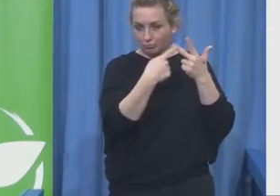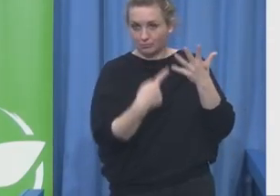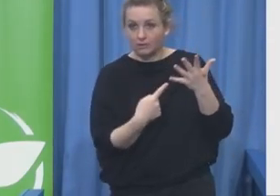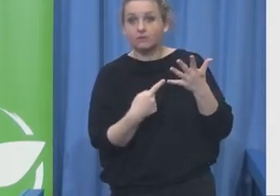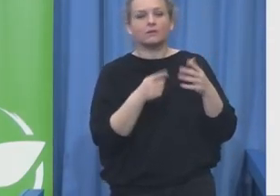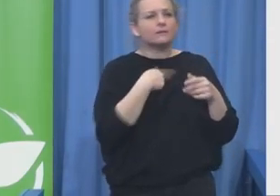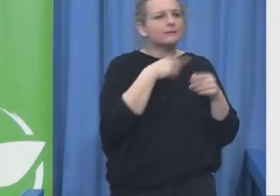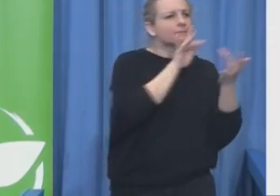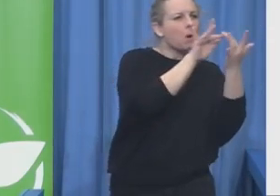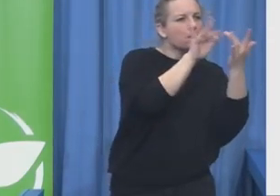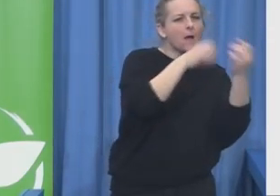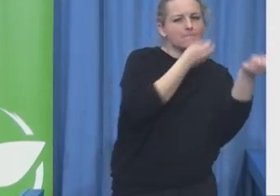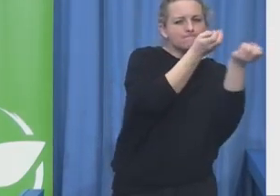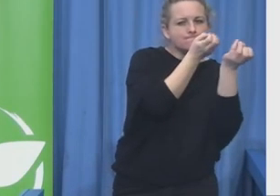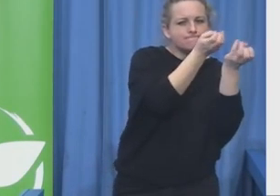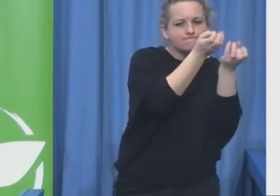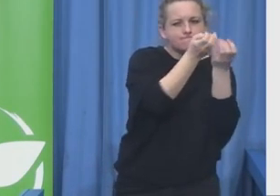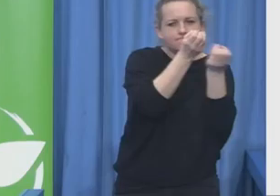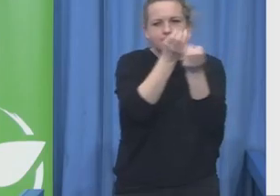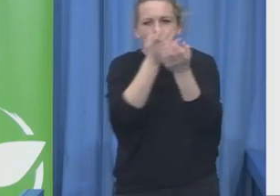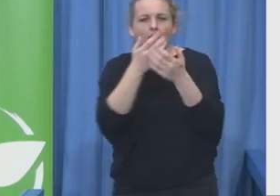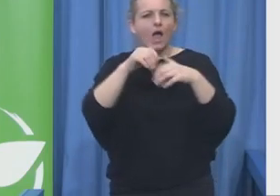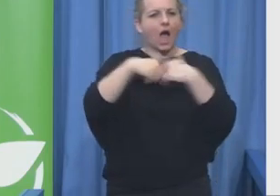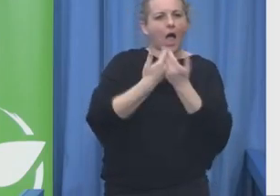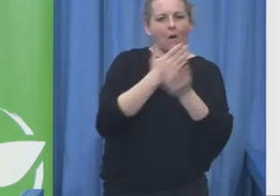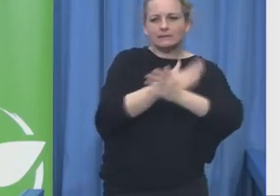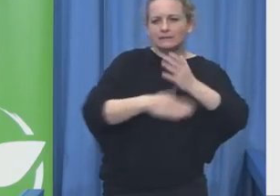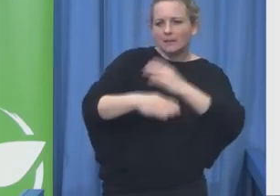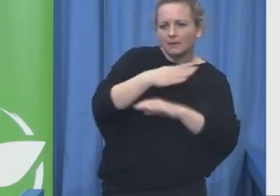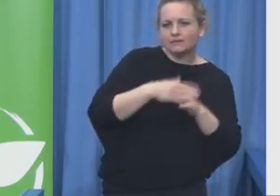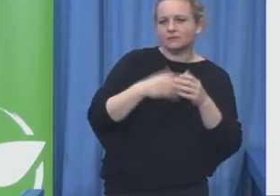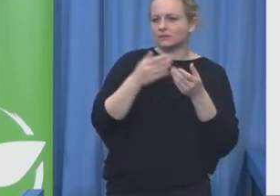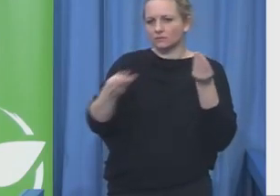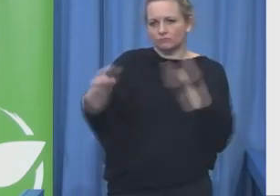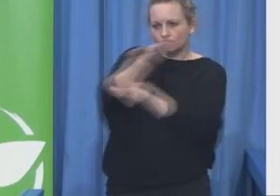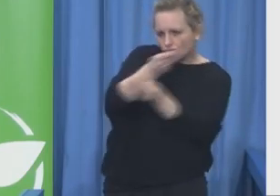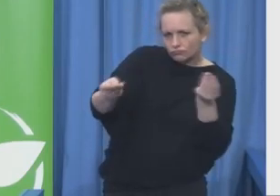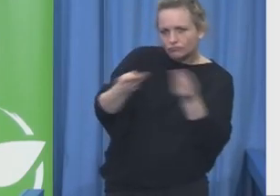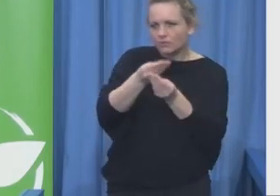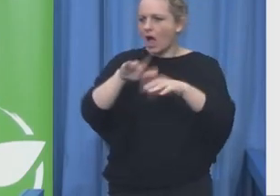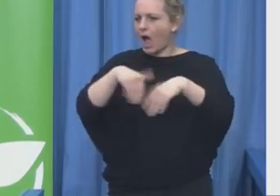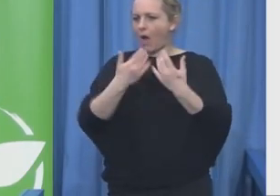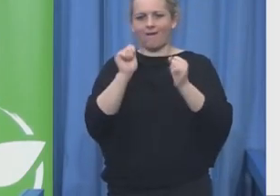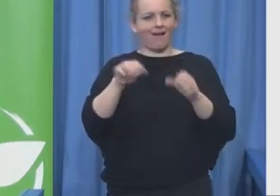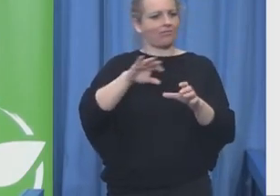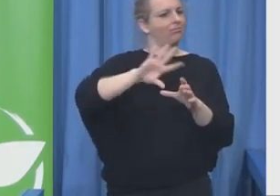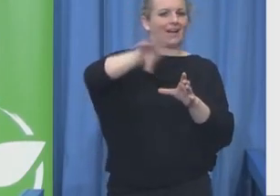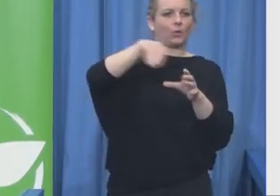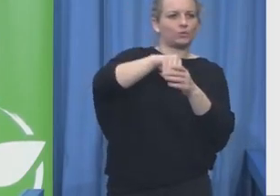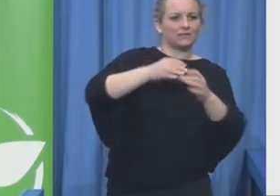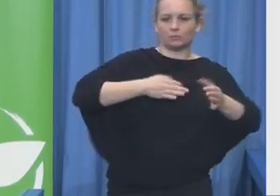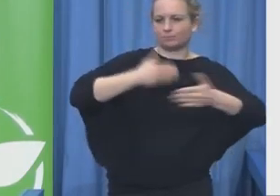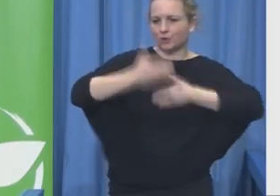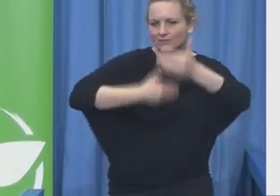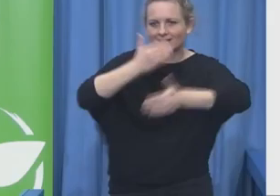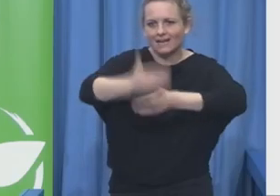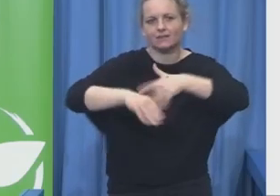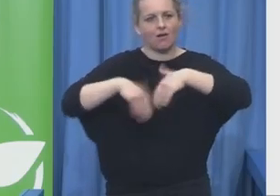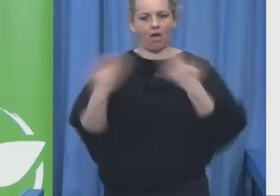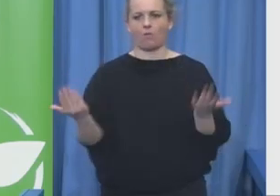them with inclusion assessment, awareness and training for human resource teams, then disability focal